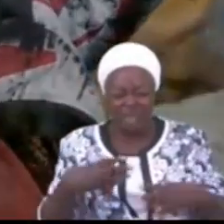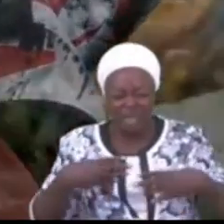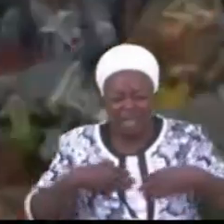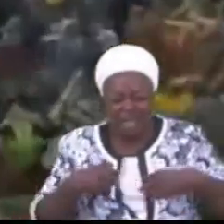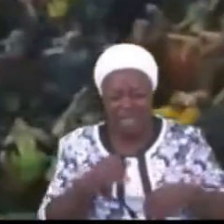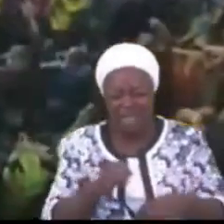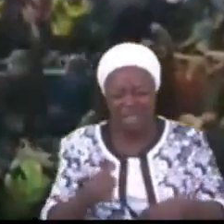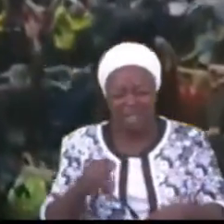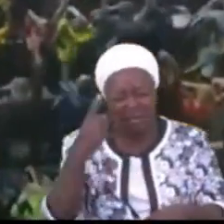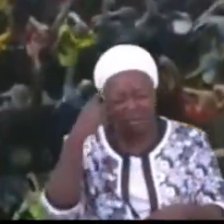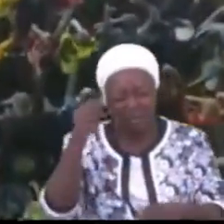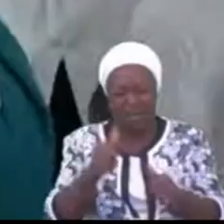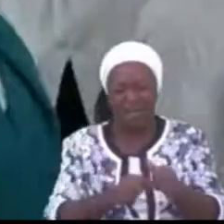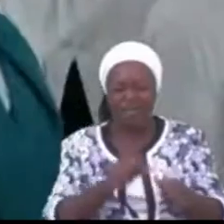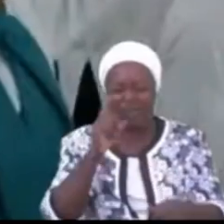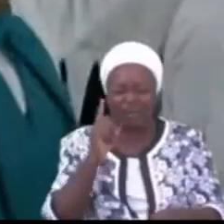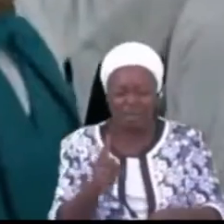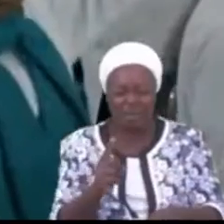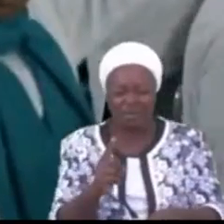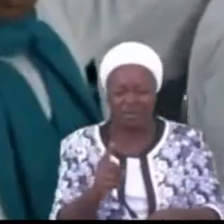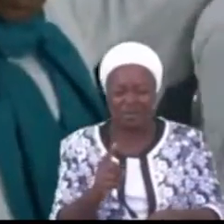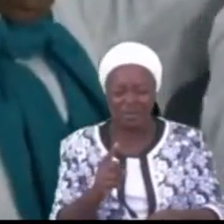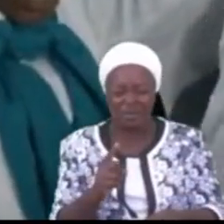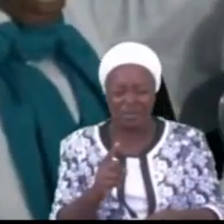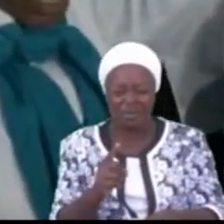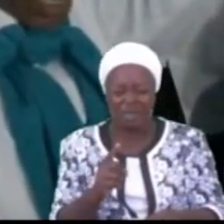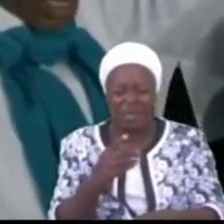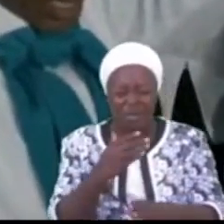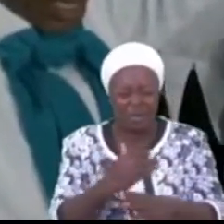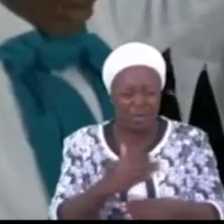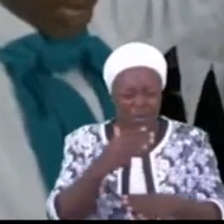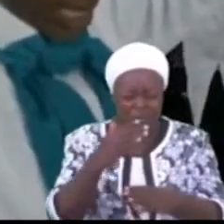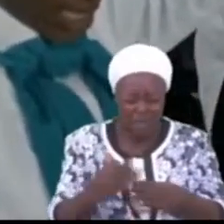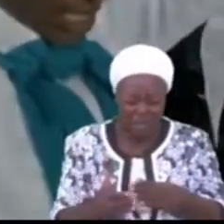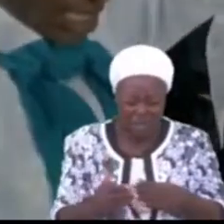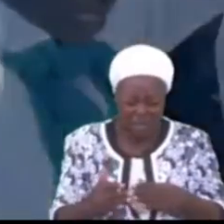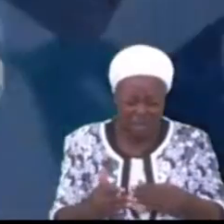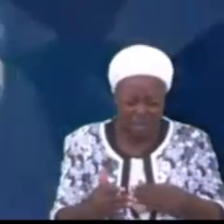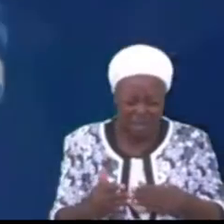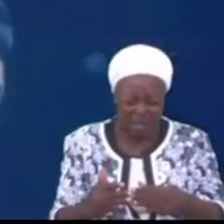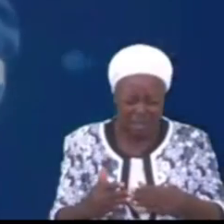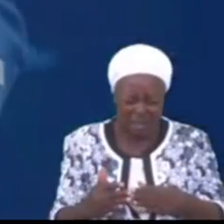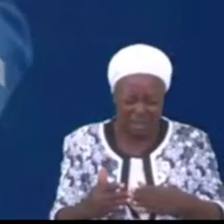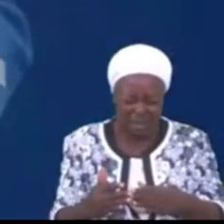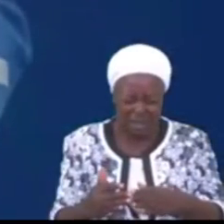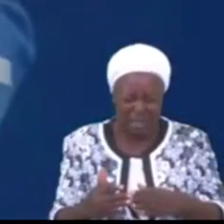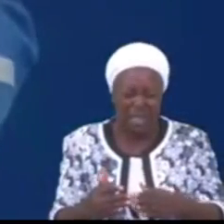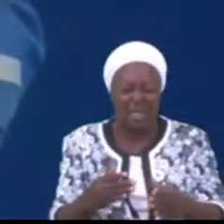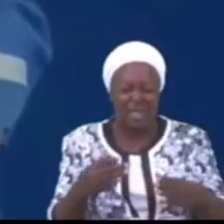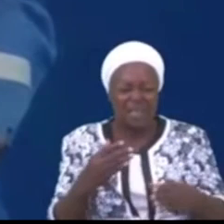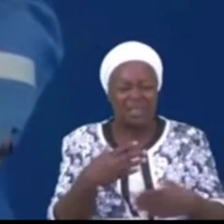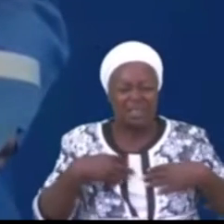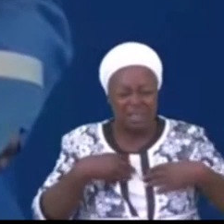Healing for everyone. Total. Complete. Cure.